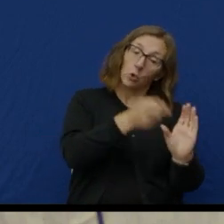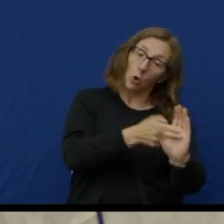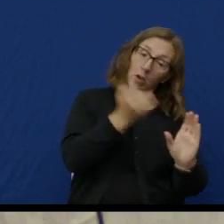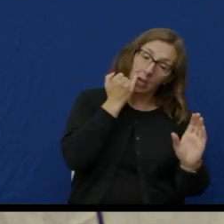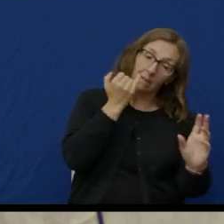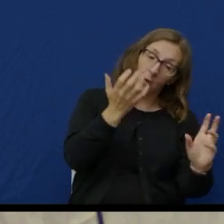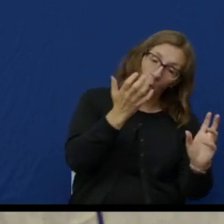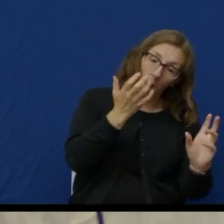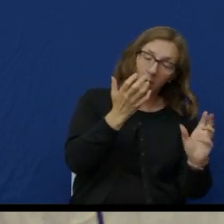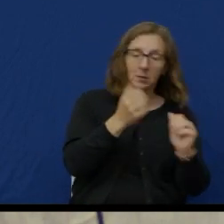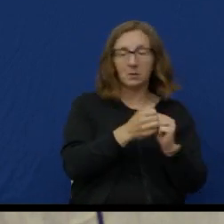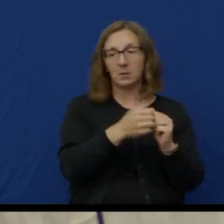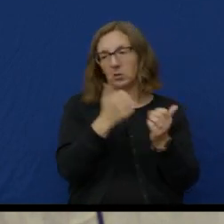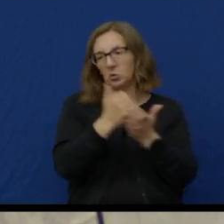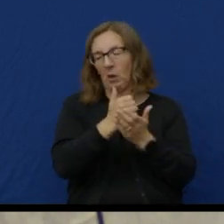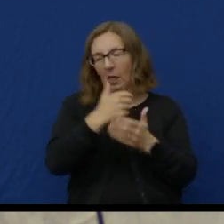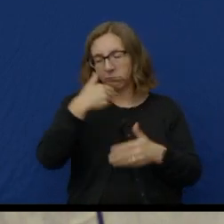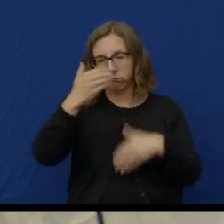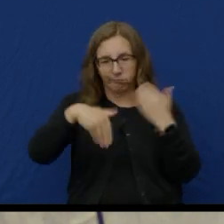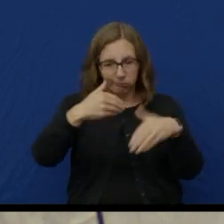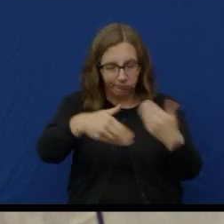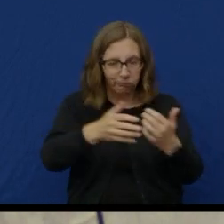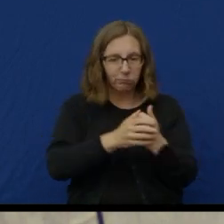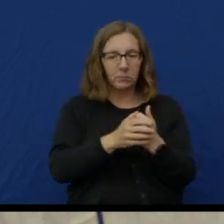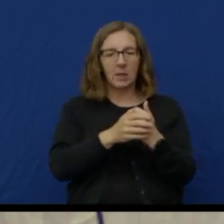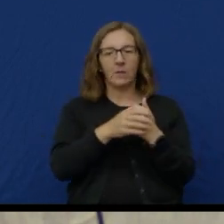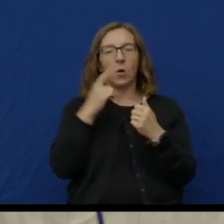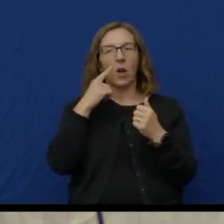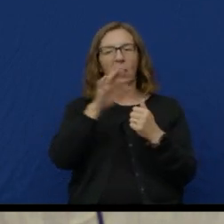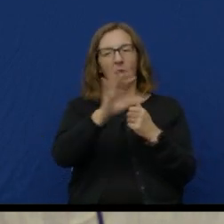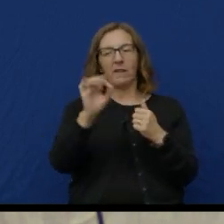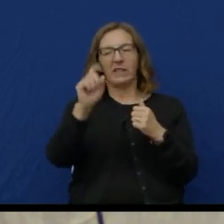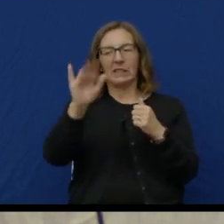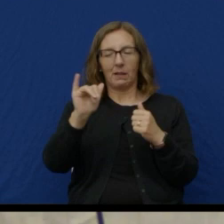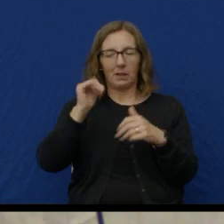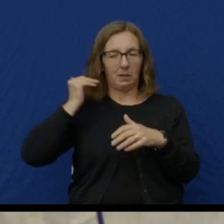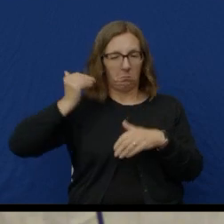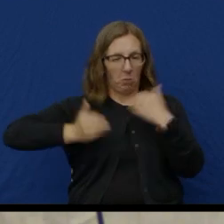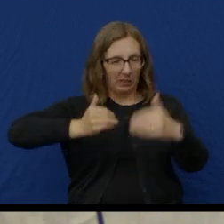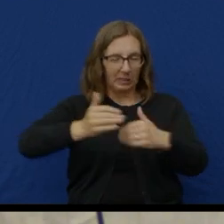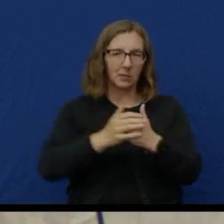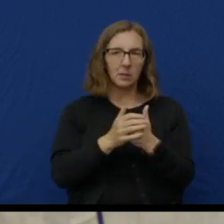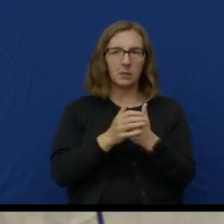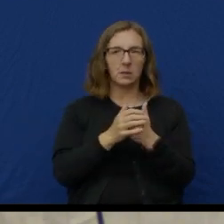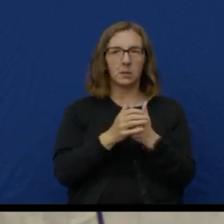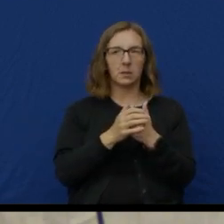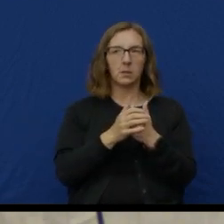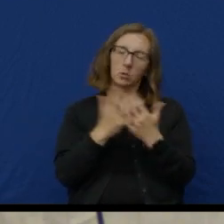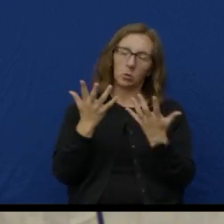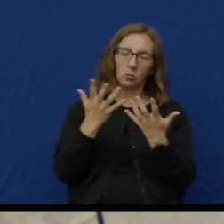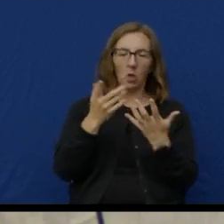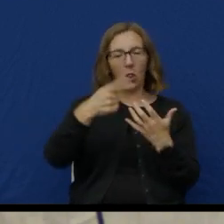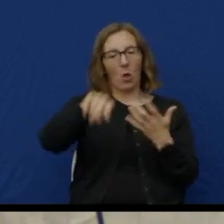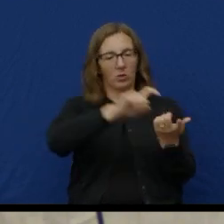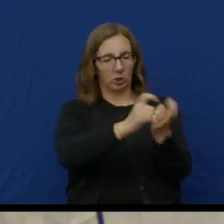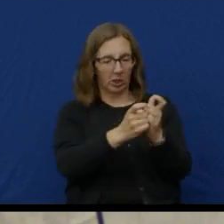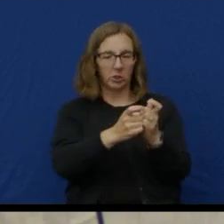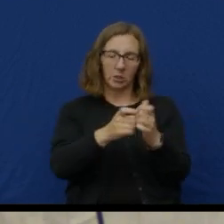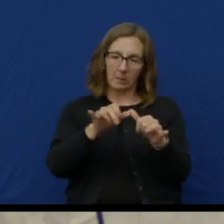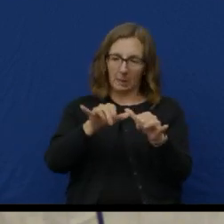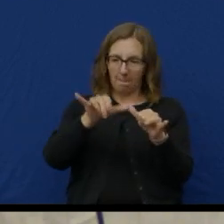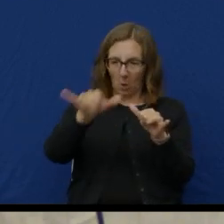tape reduction, streamline the facilities process. So just codifying those changes, and so making them